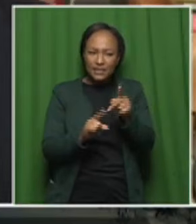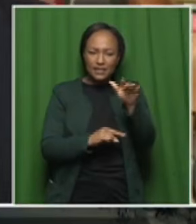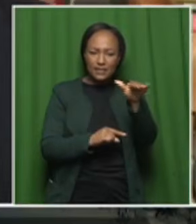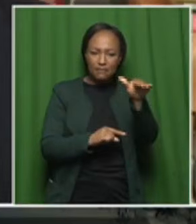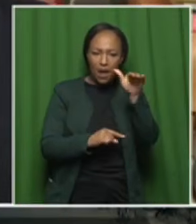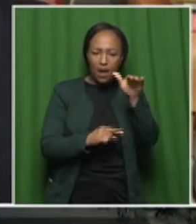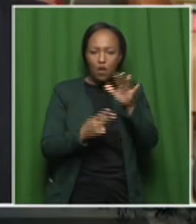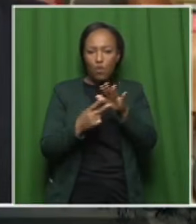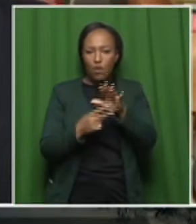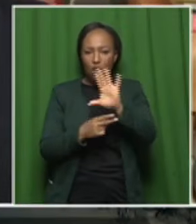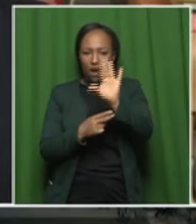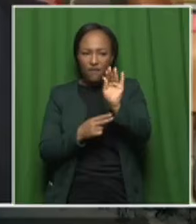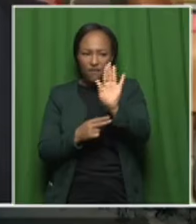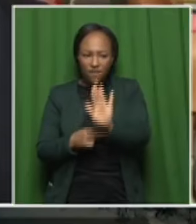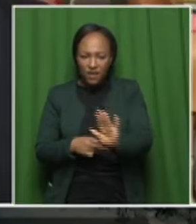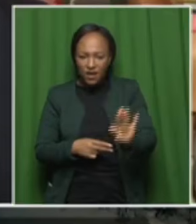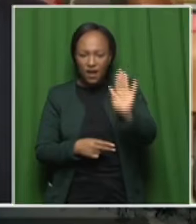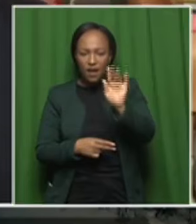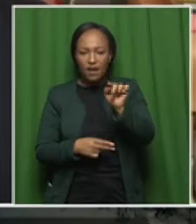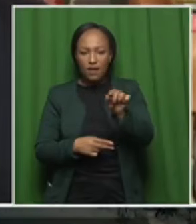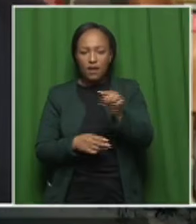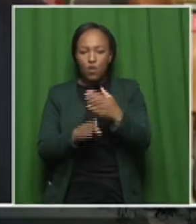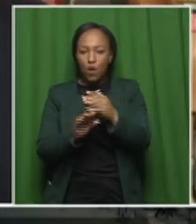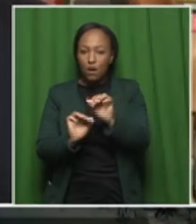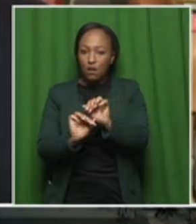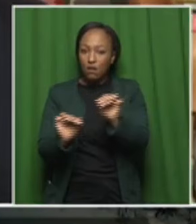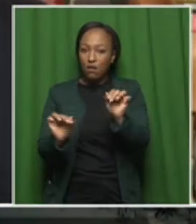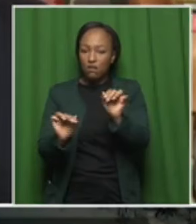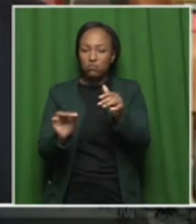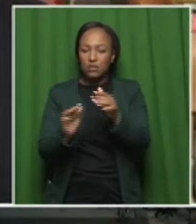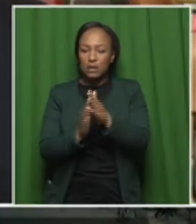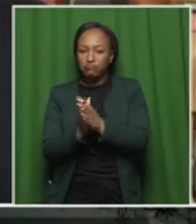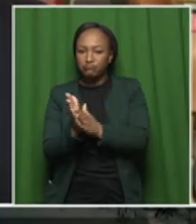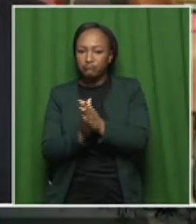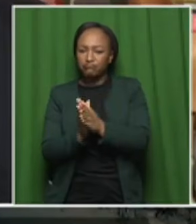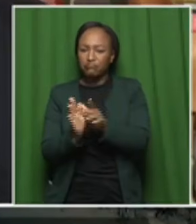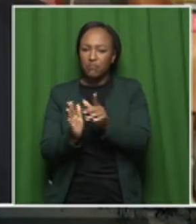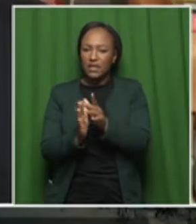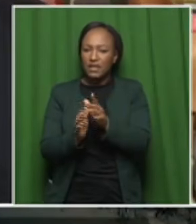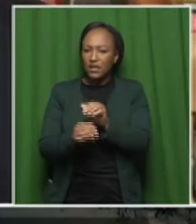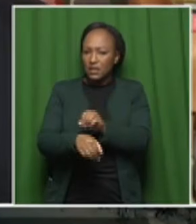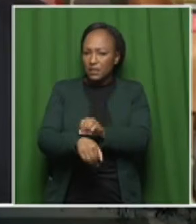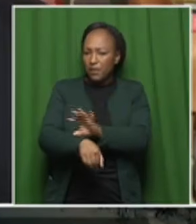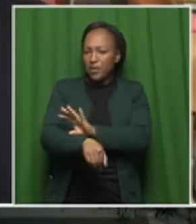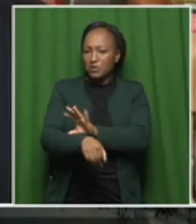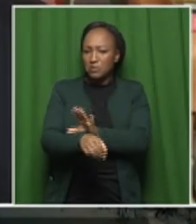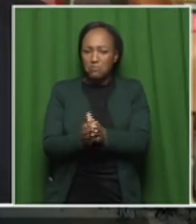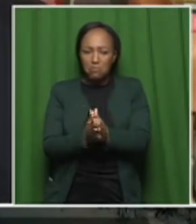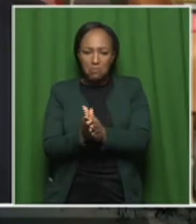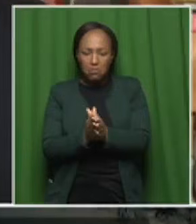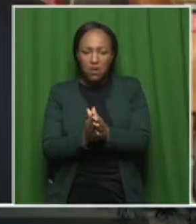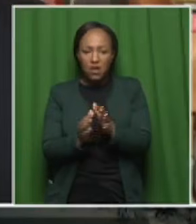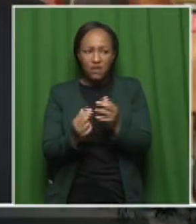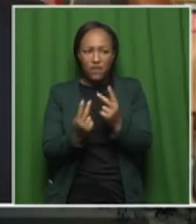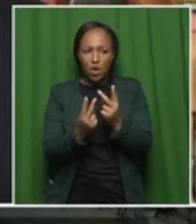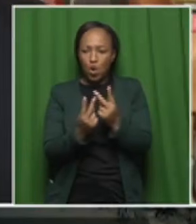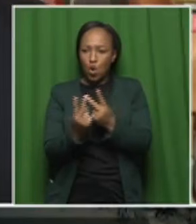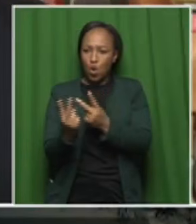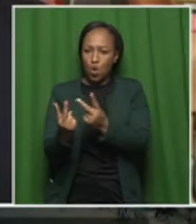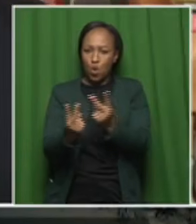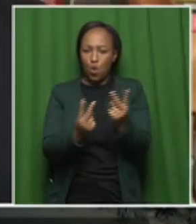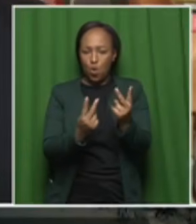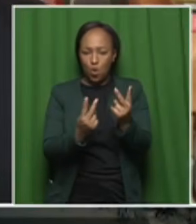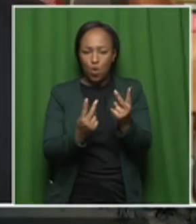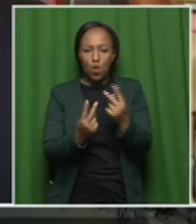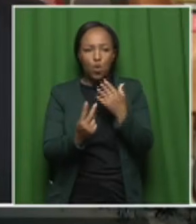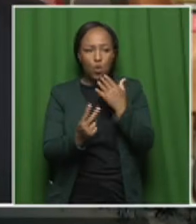continent, the diaspora, are looking at your work and drawing inspiration. And when you're, looking and scouting around, who is